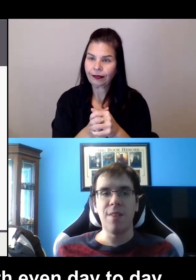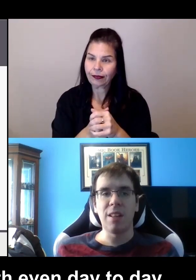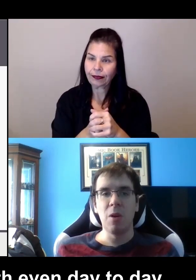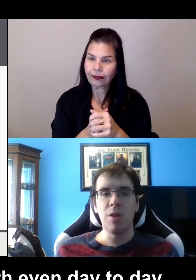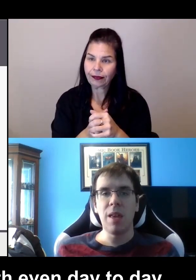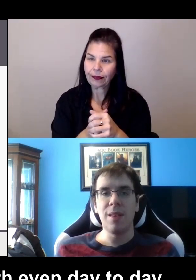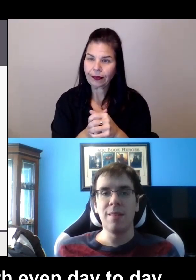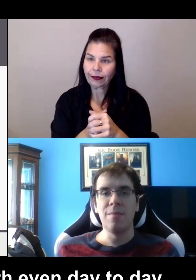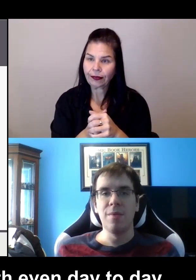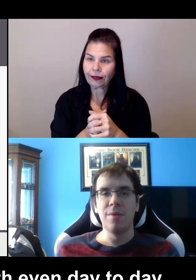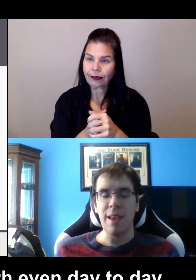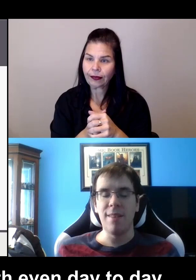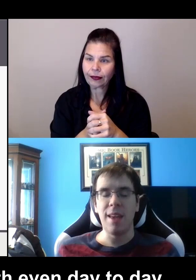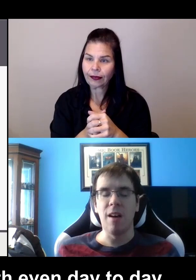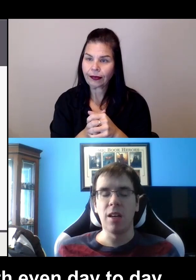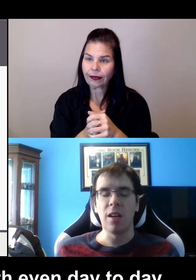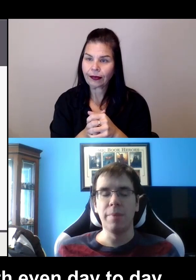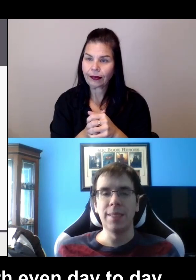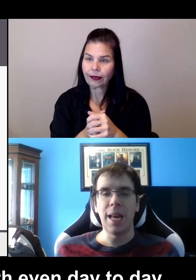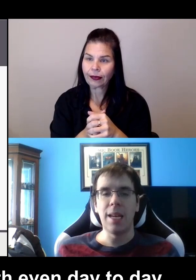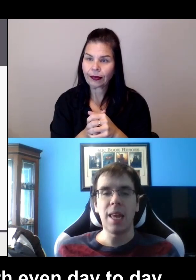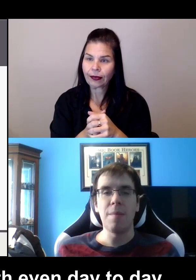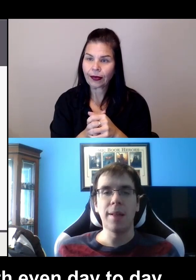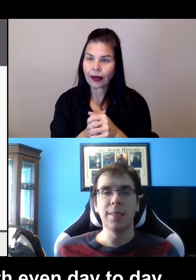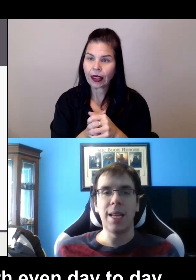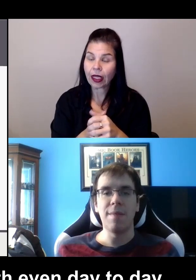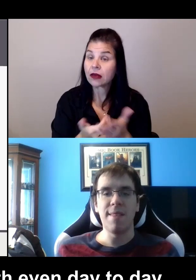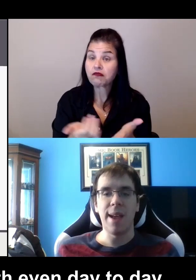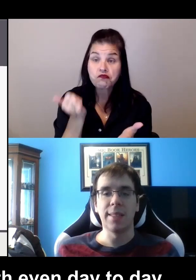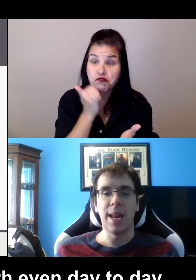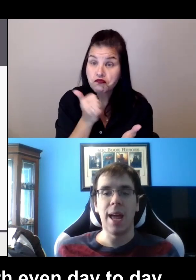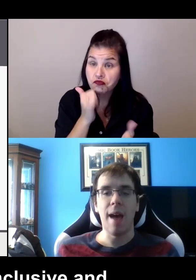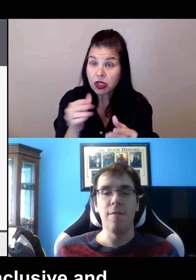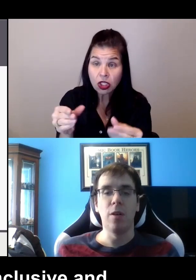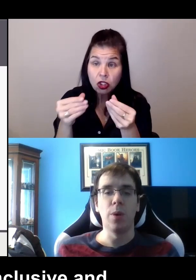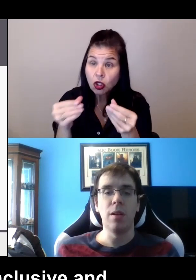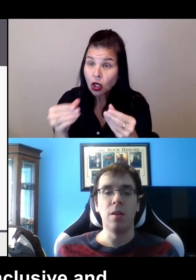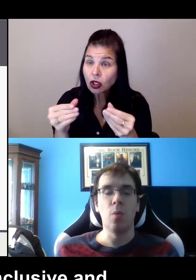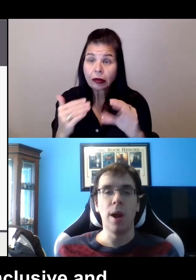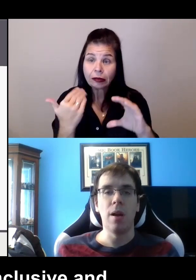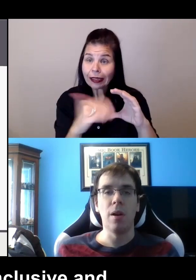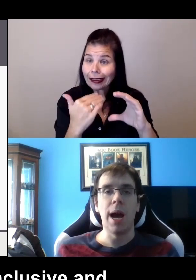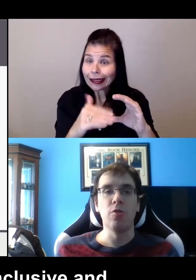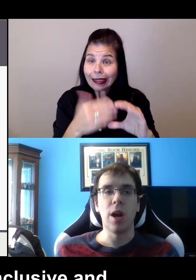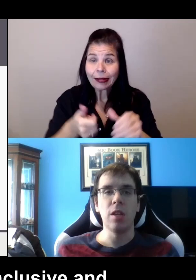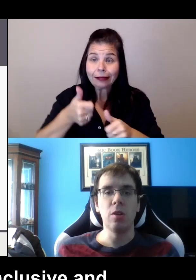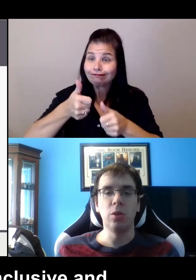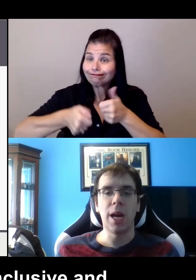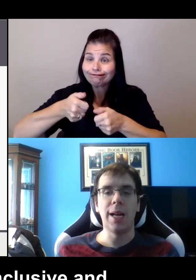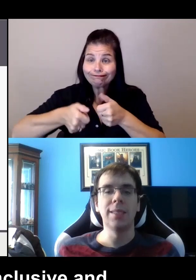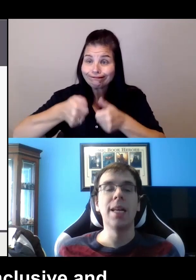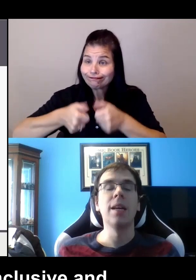And this is affected me with even day-to-day documents and emails and even texts that I have written where I try